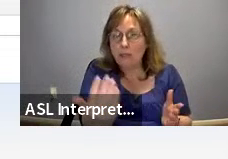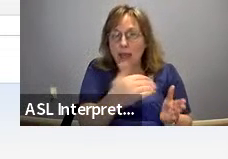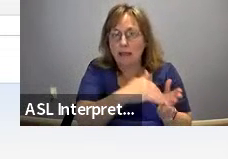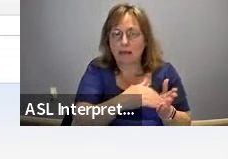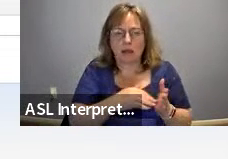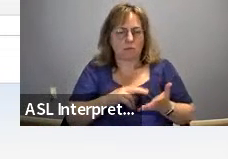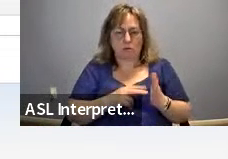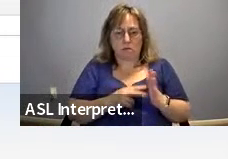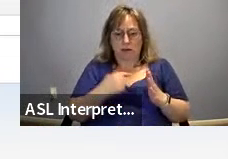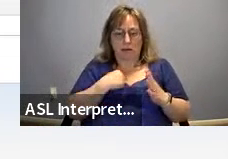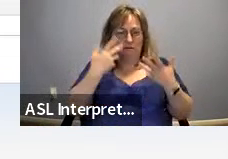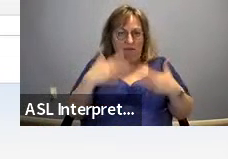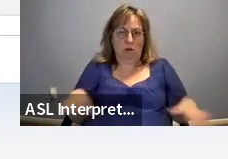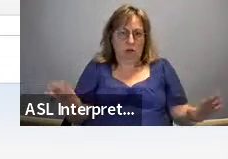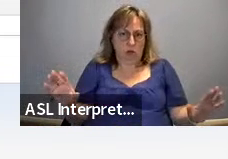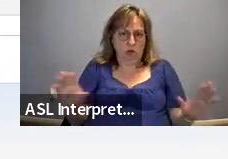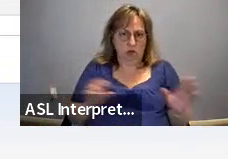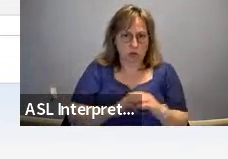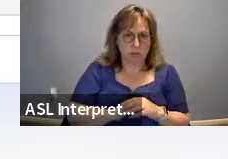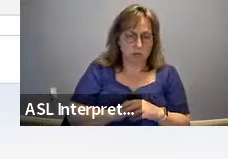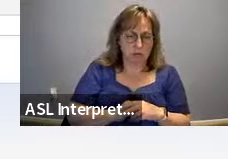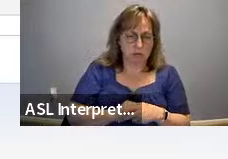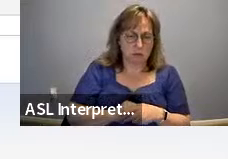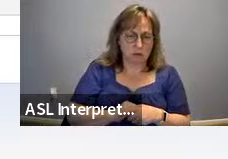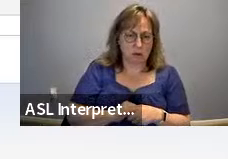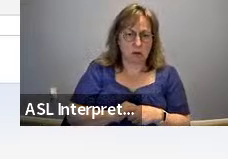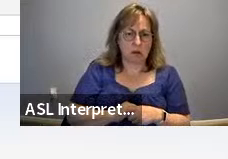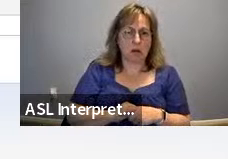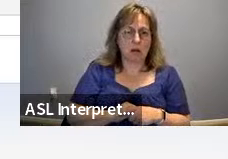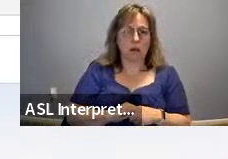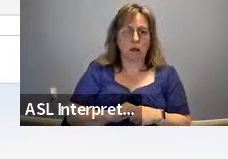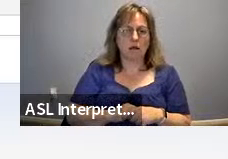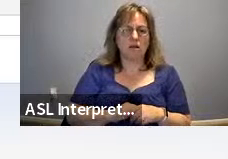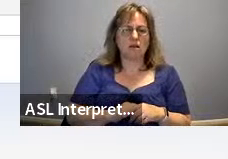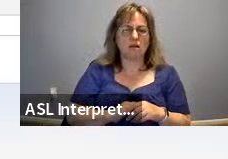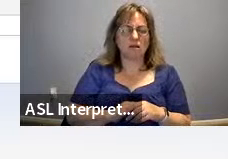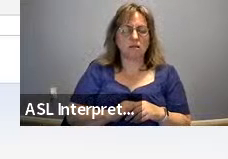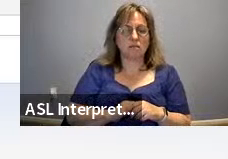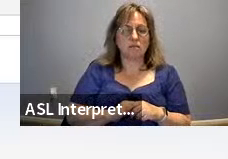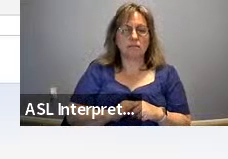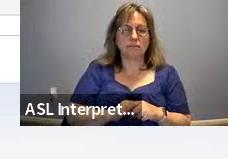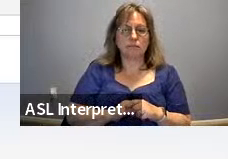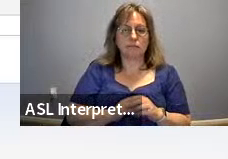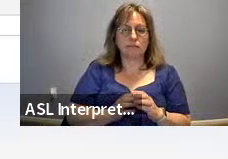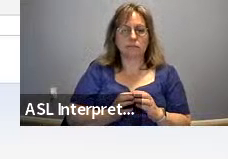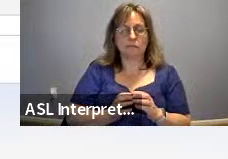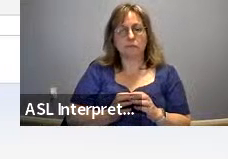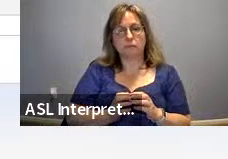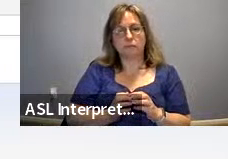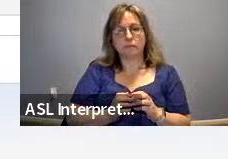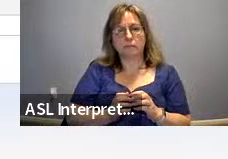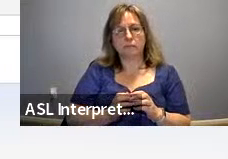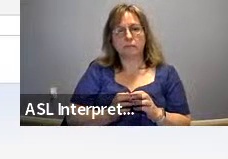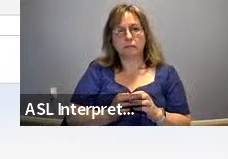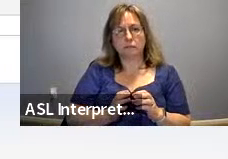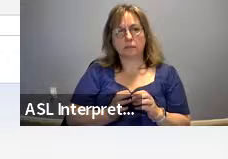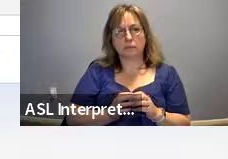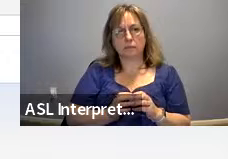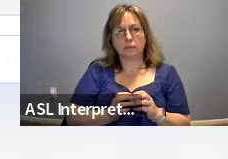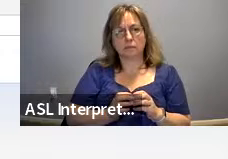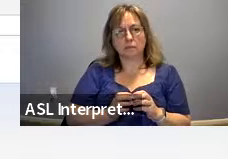update. All right. So the